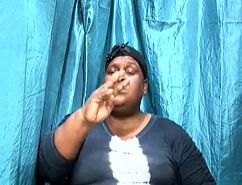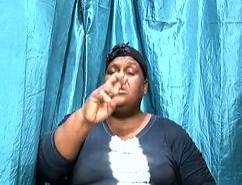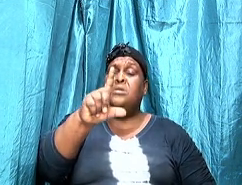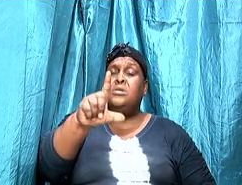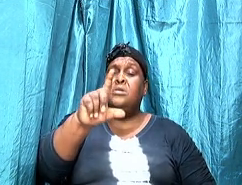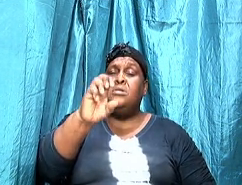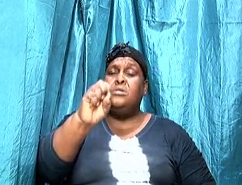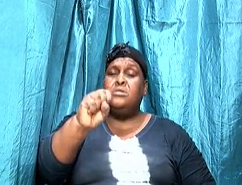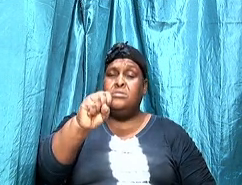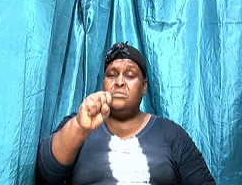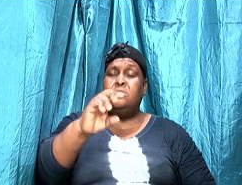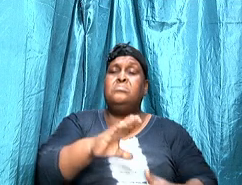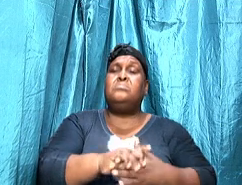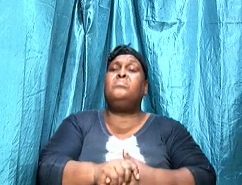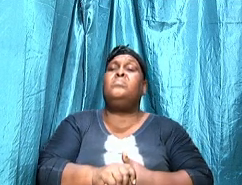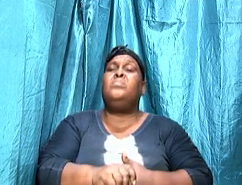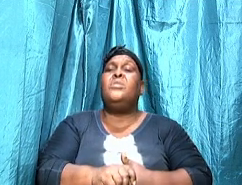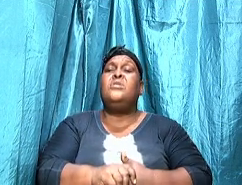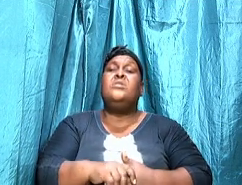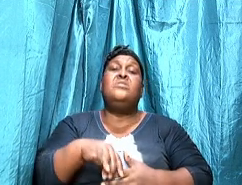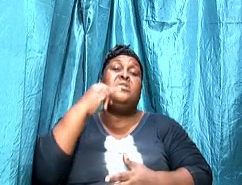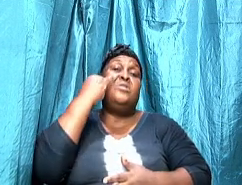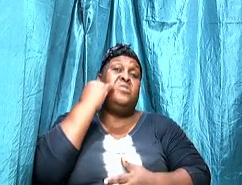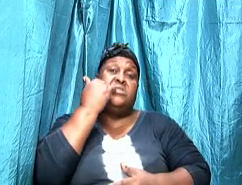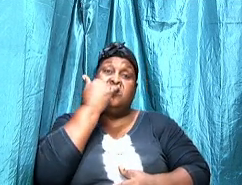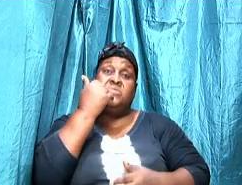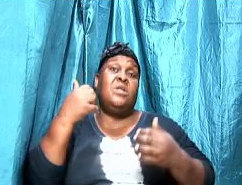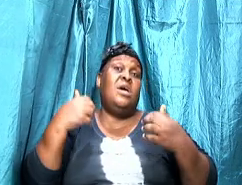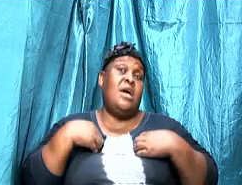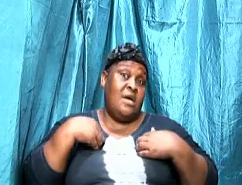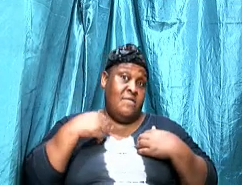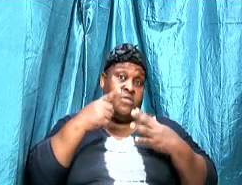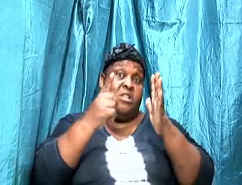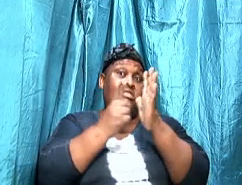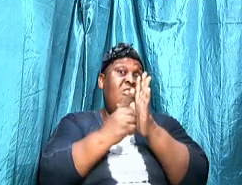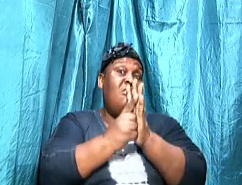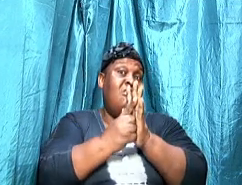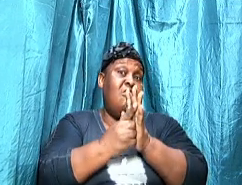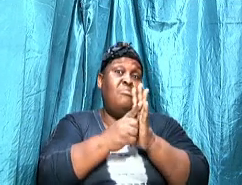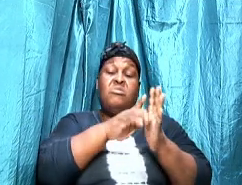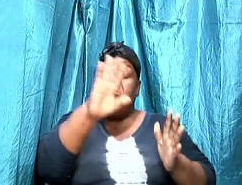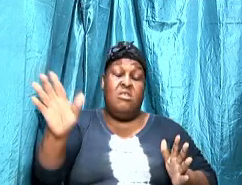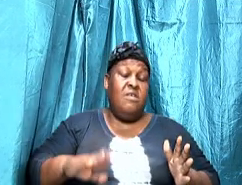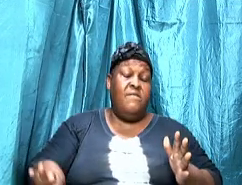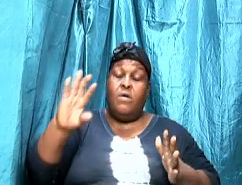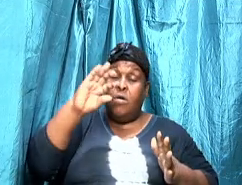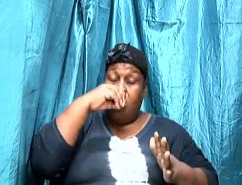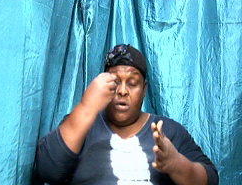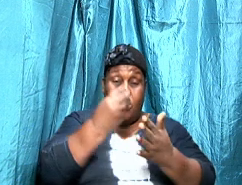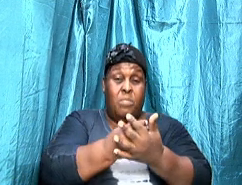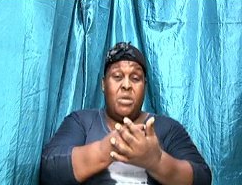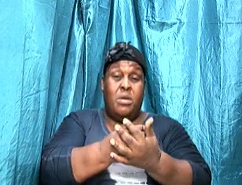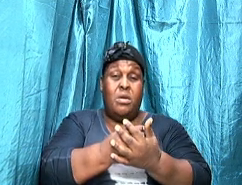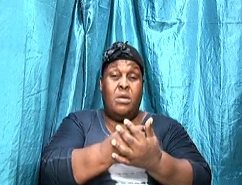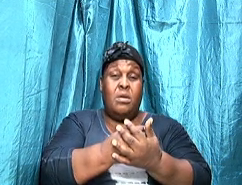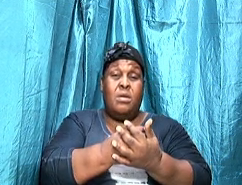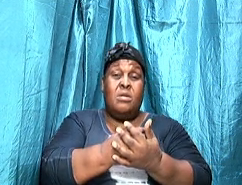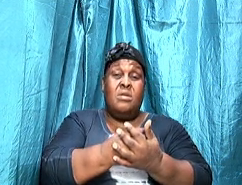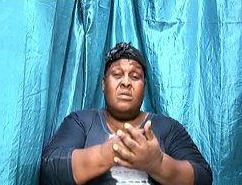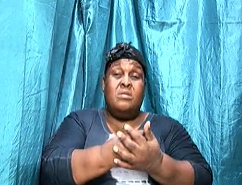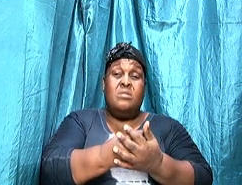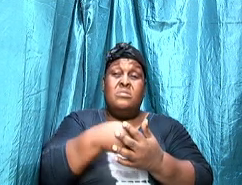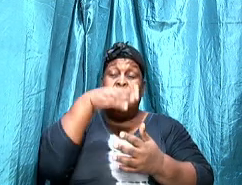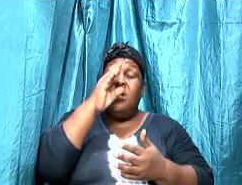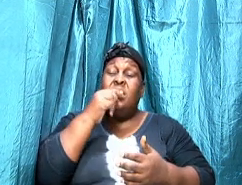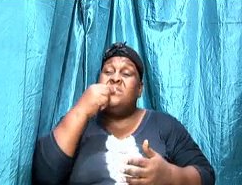didn't obey it. And so now he is now declaring all men to be unrighteous, all men